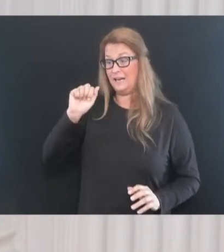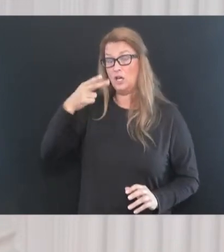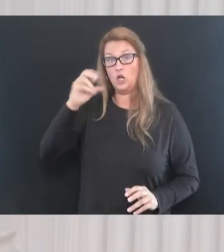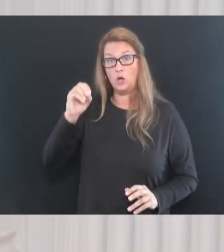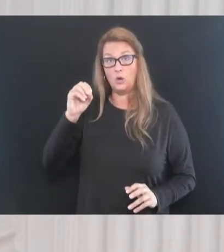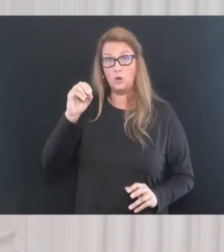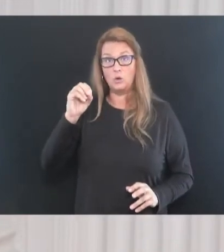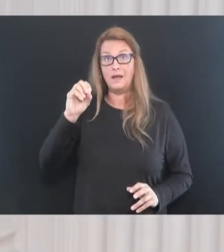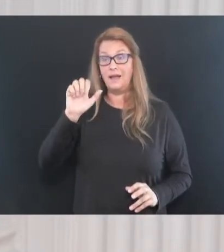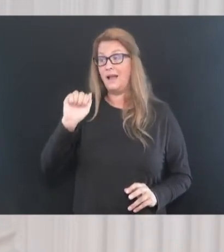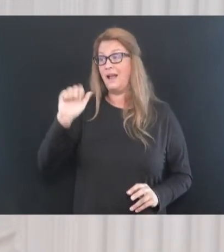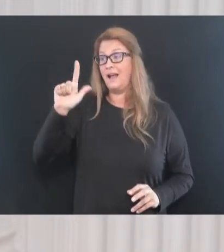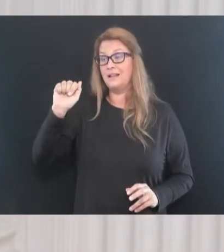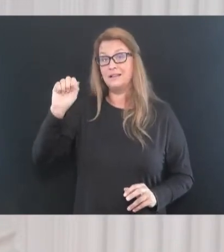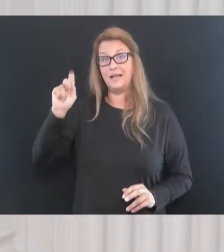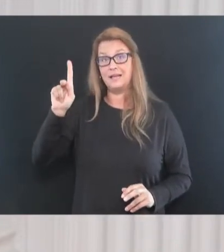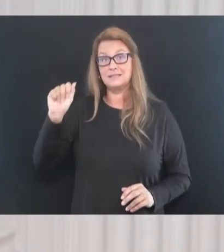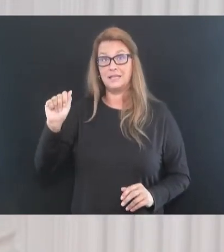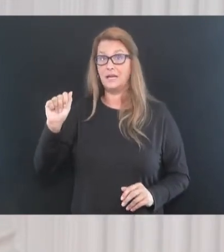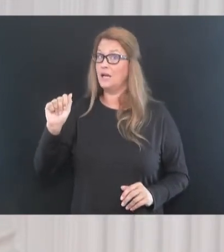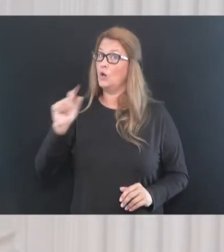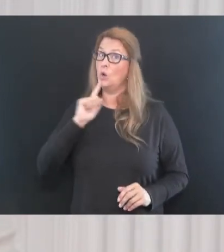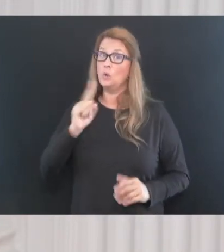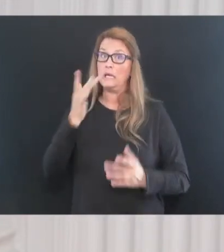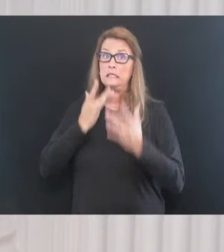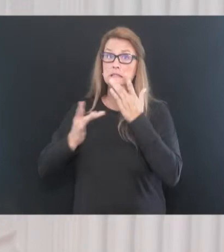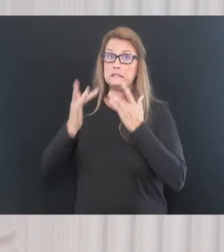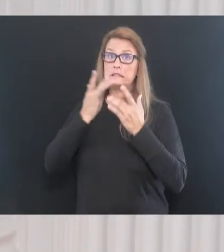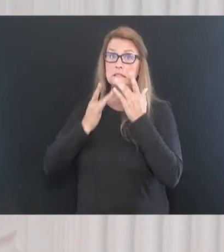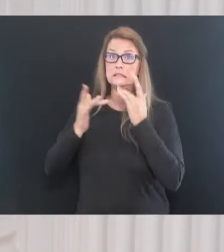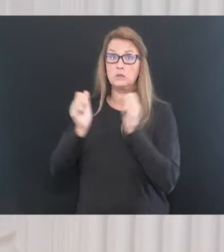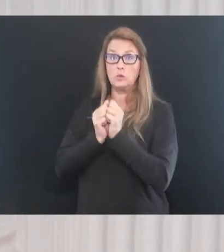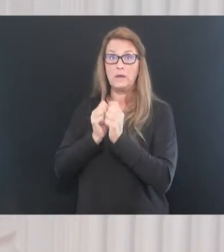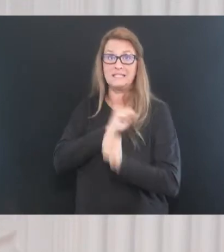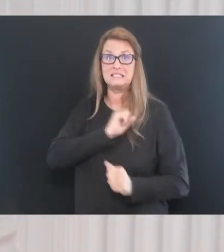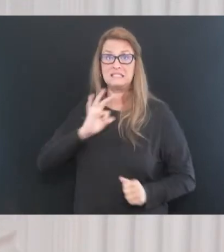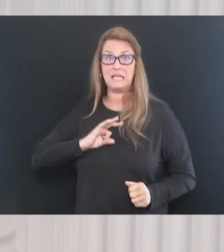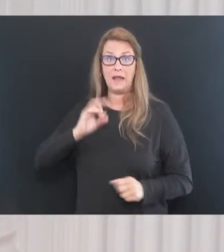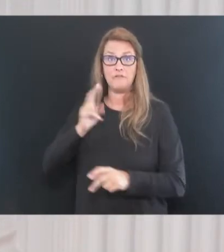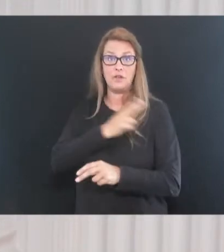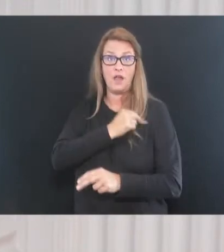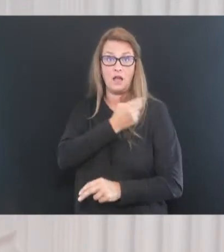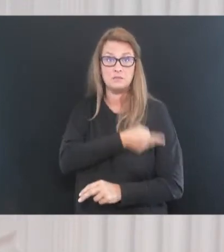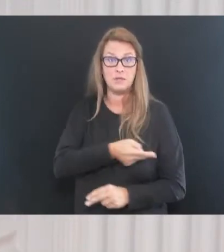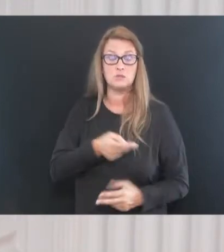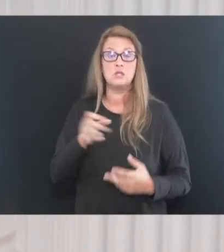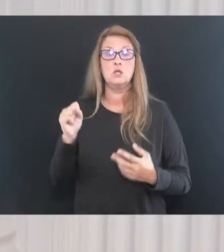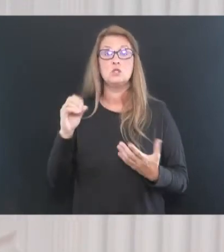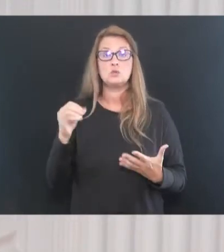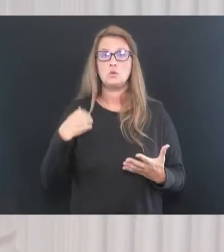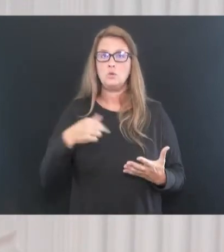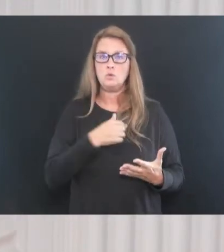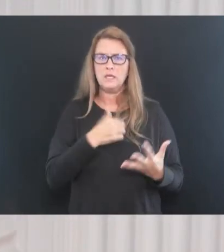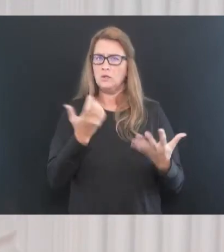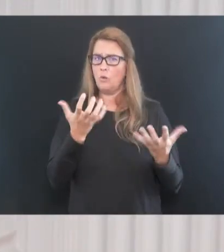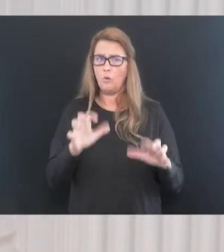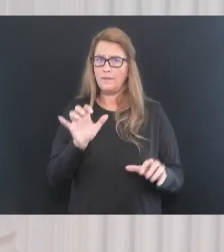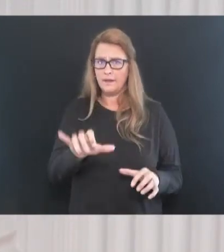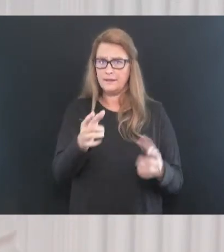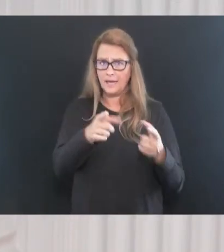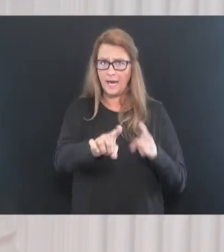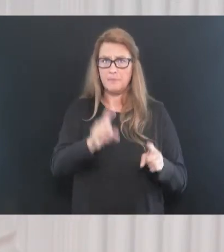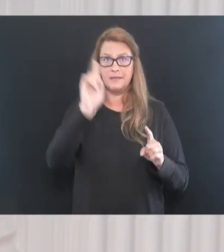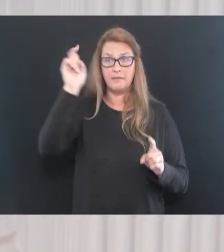Alaska, that have rationed care. And we certainly, as a leadership group, and certainly under the governor's direction, we